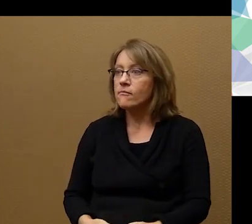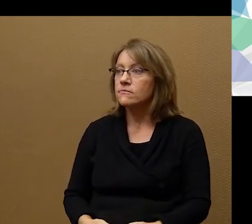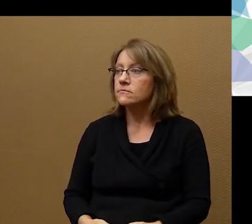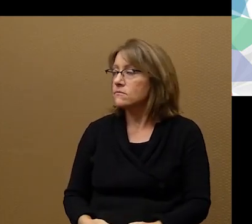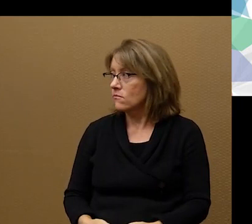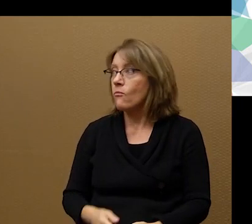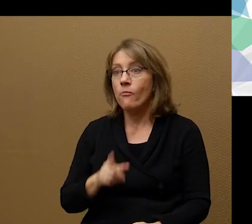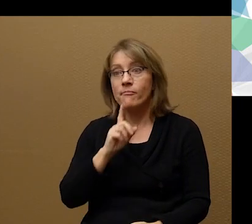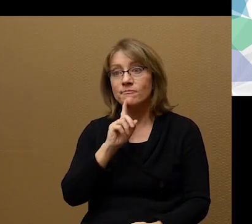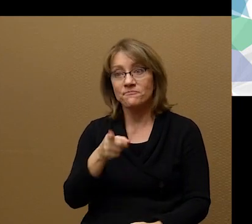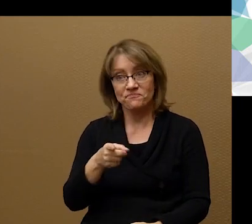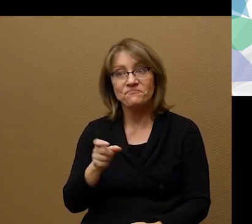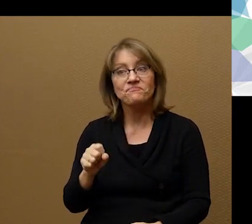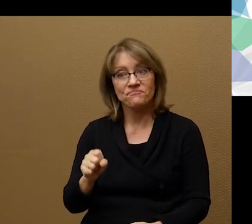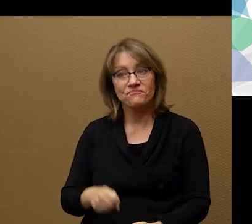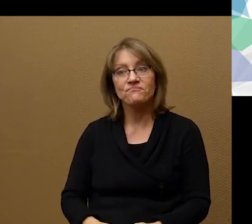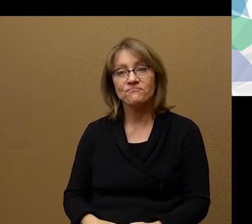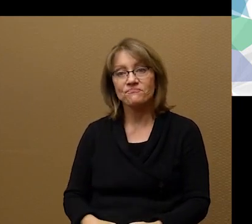True.